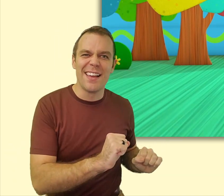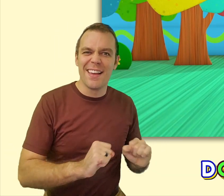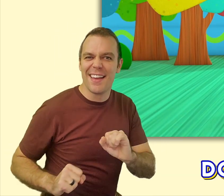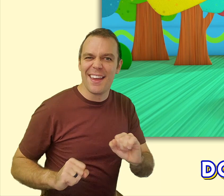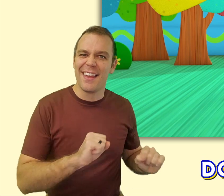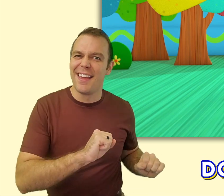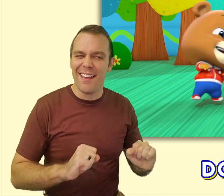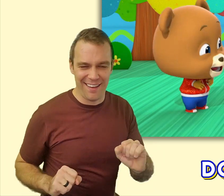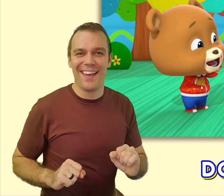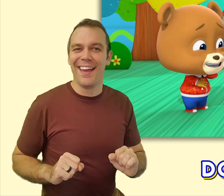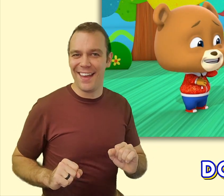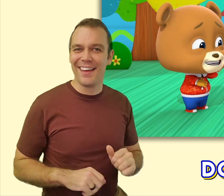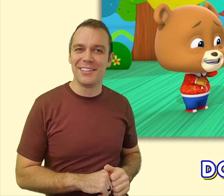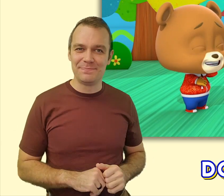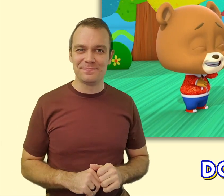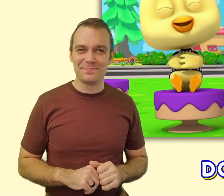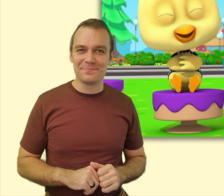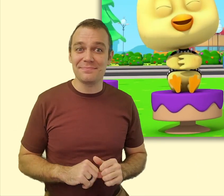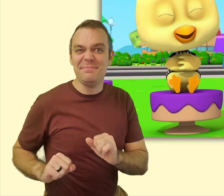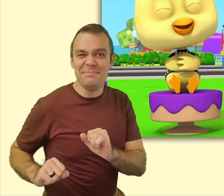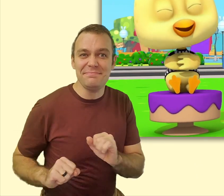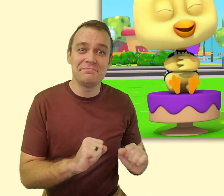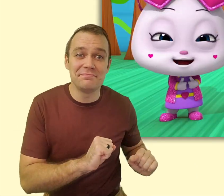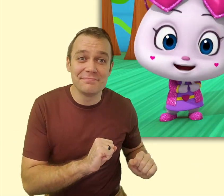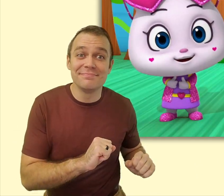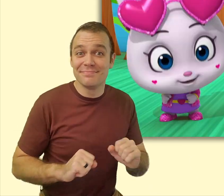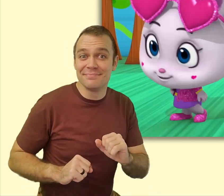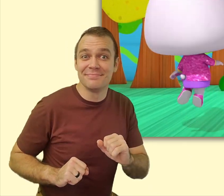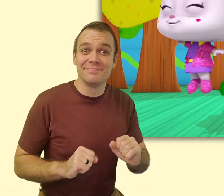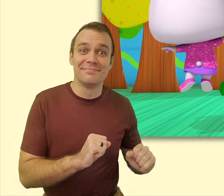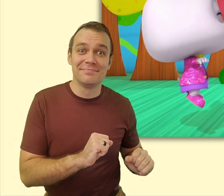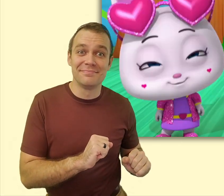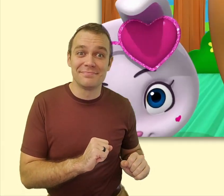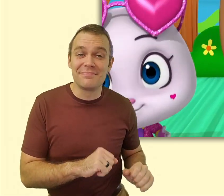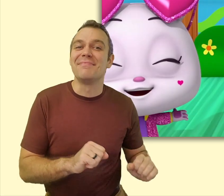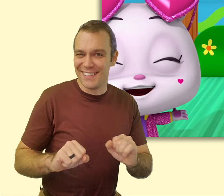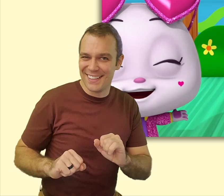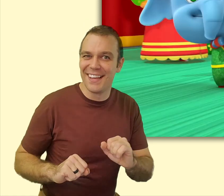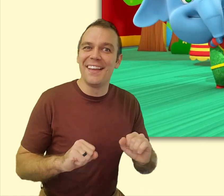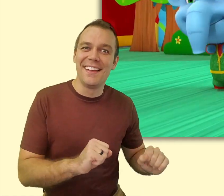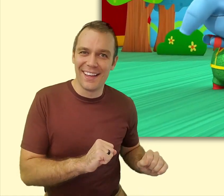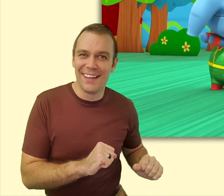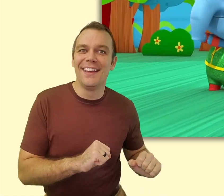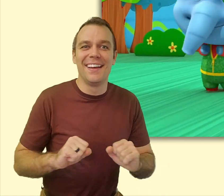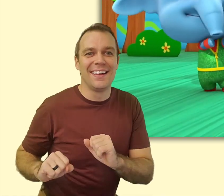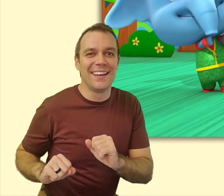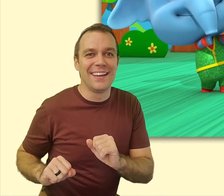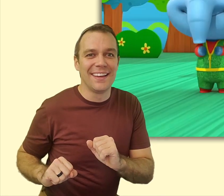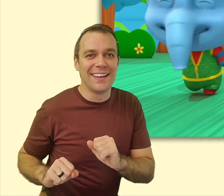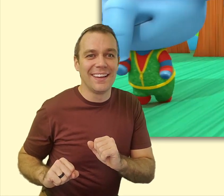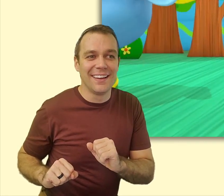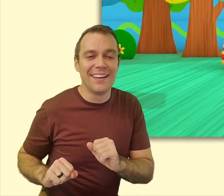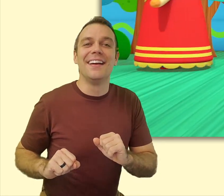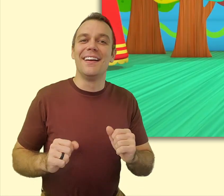twist, doing the animal dance. Twist, twist, twist, yeah! Twist,